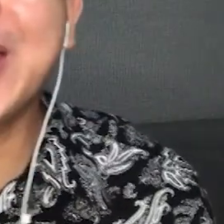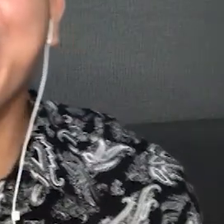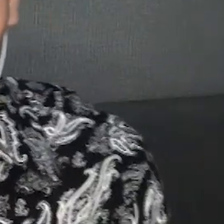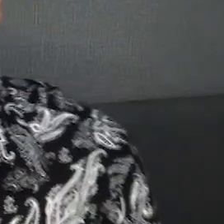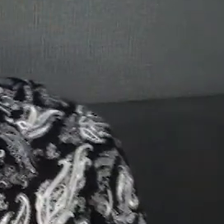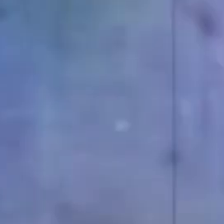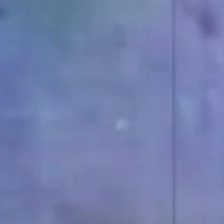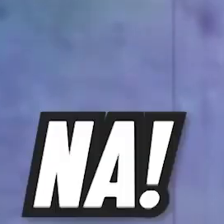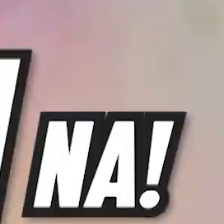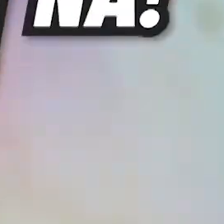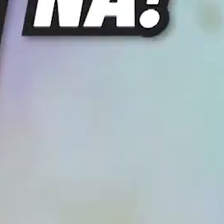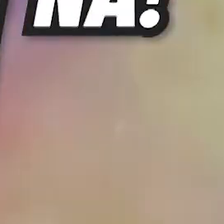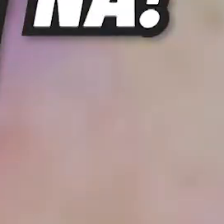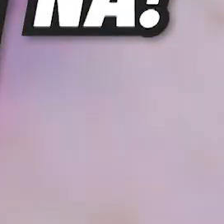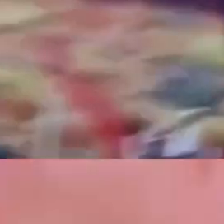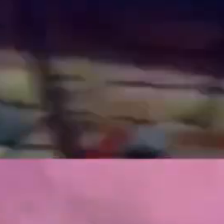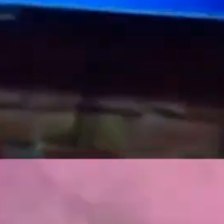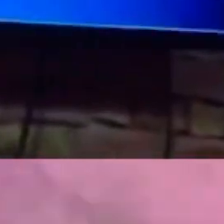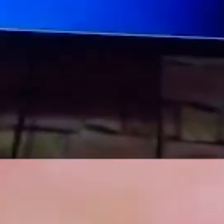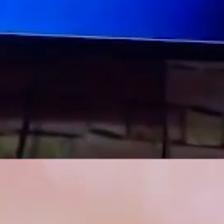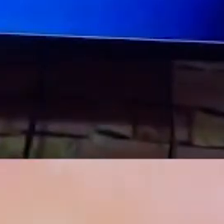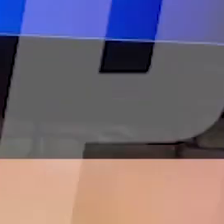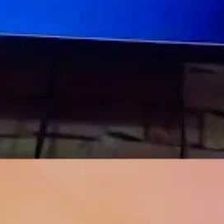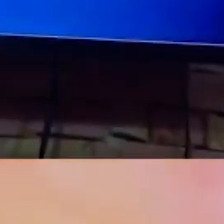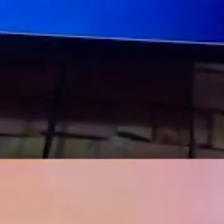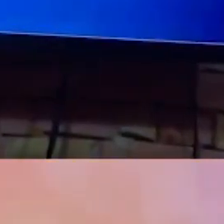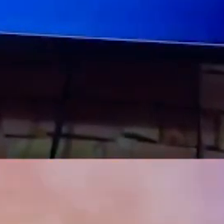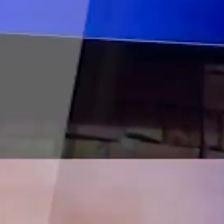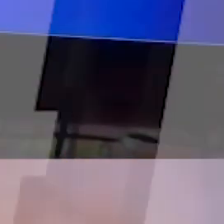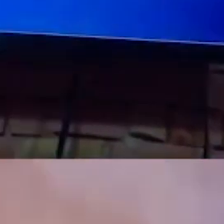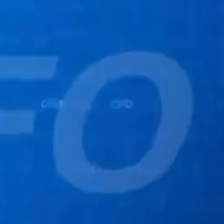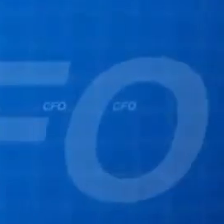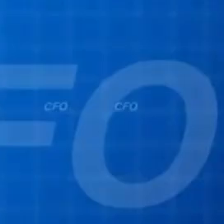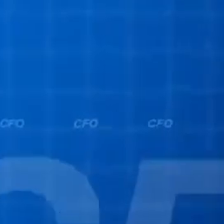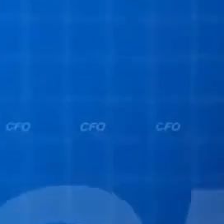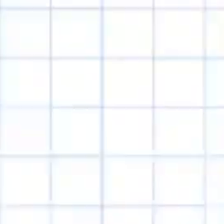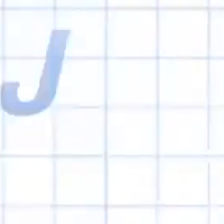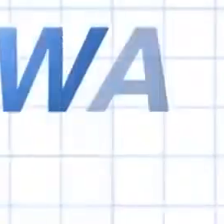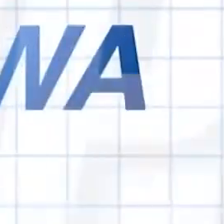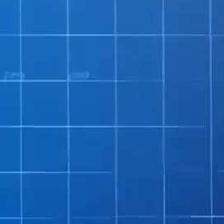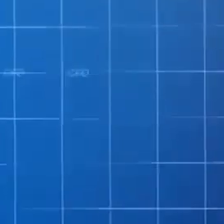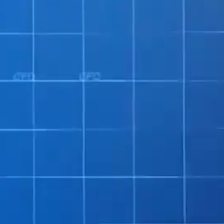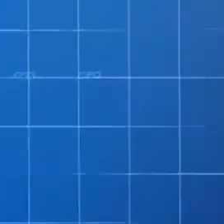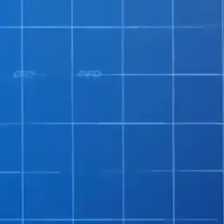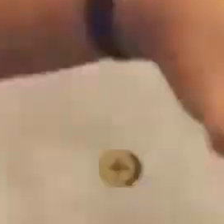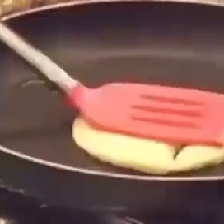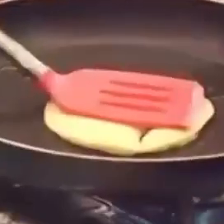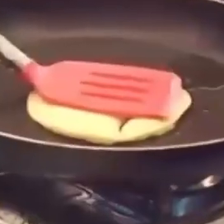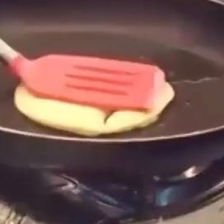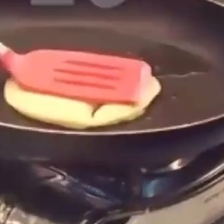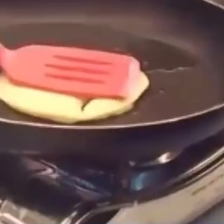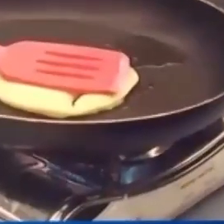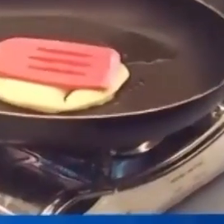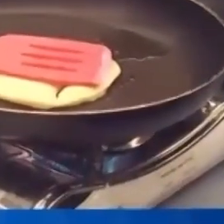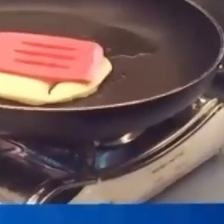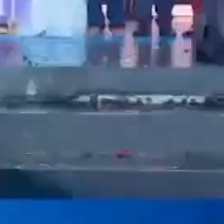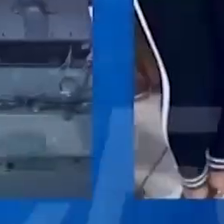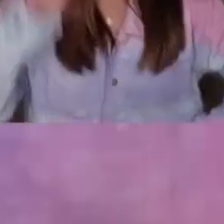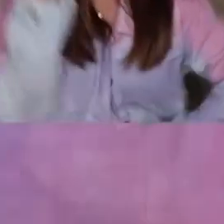Oo, na-share ko na. 4 PM na, CFO News na. 4 PM na, CFO News